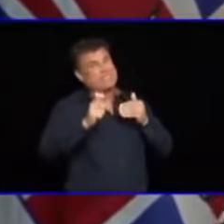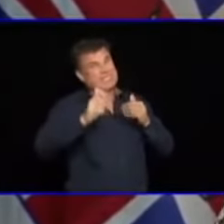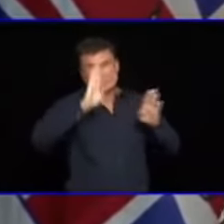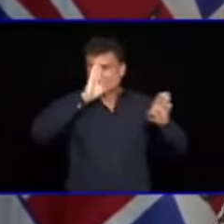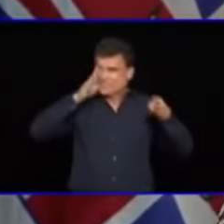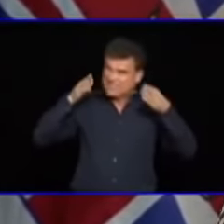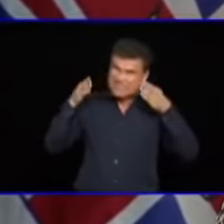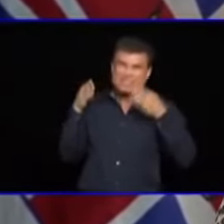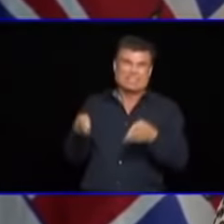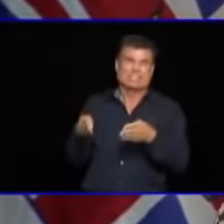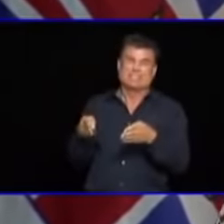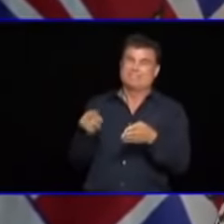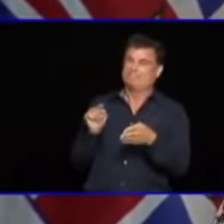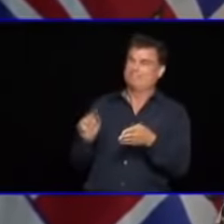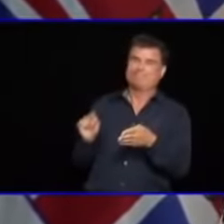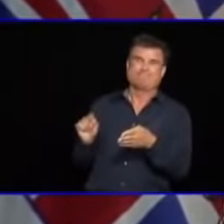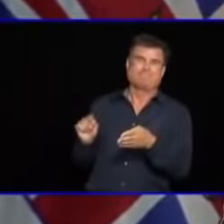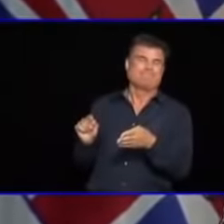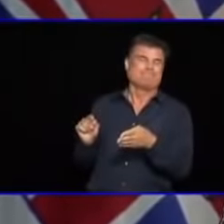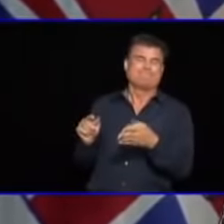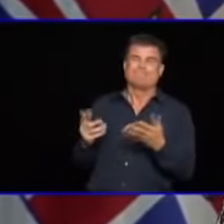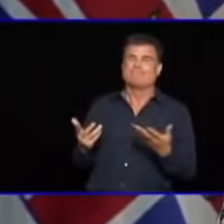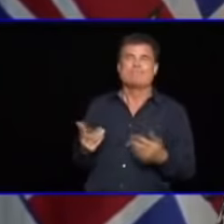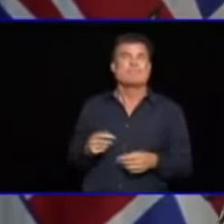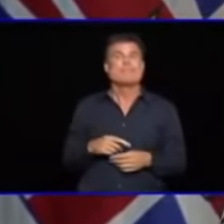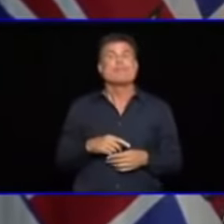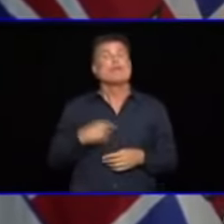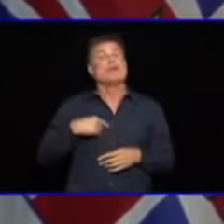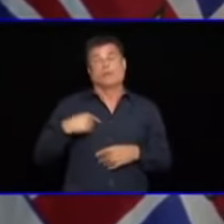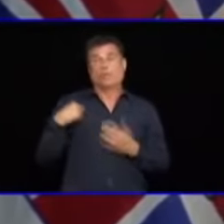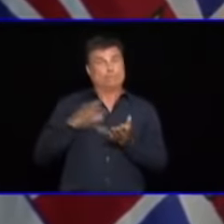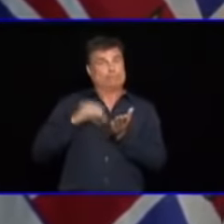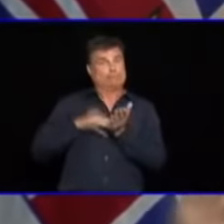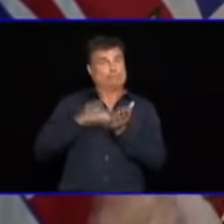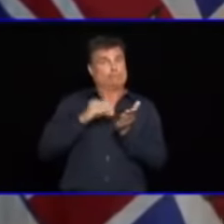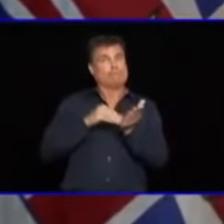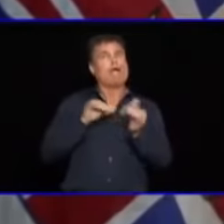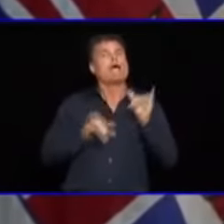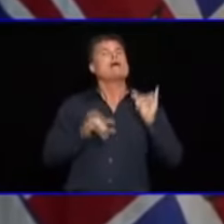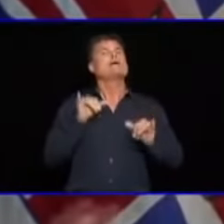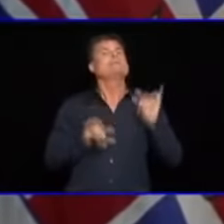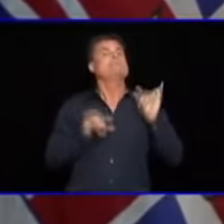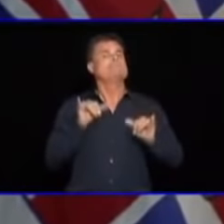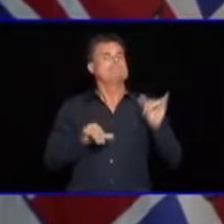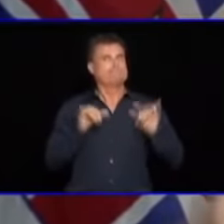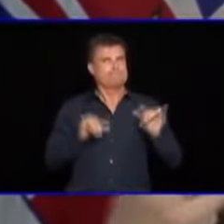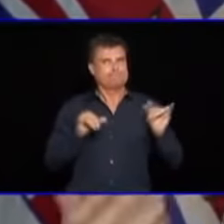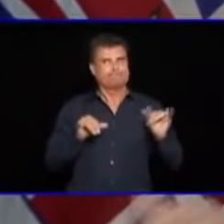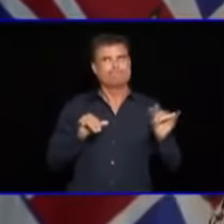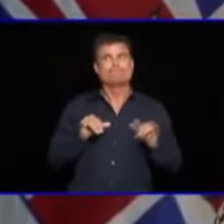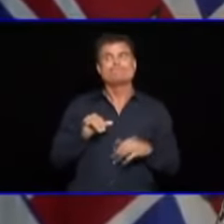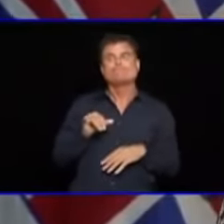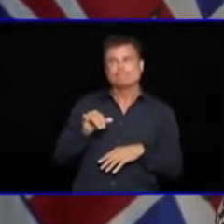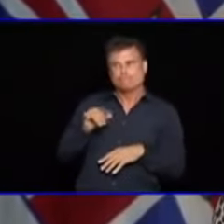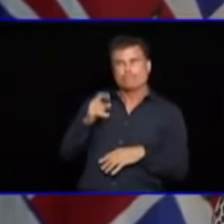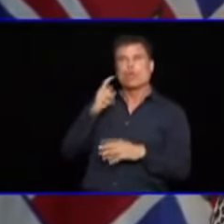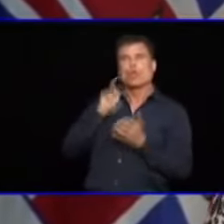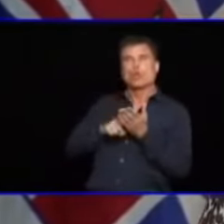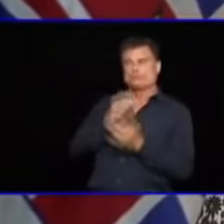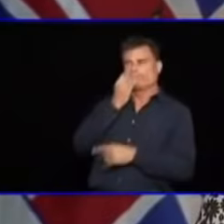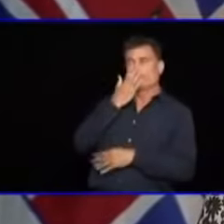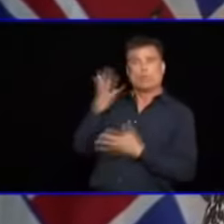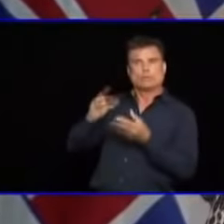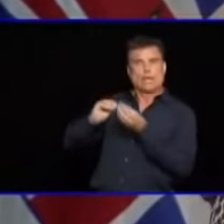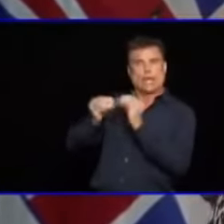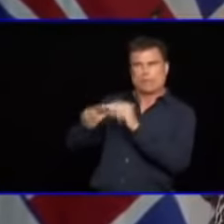given people the tools to do that now, once we've recognized that this was a challenge. We do have some enforcement pieces, and